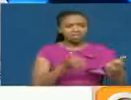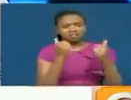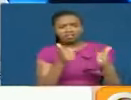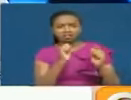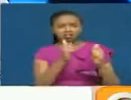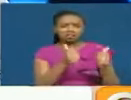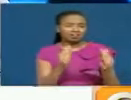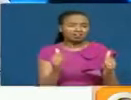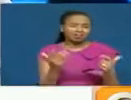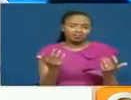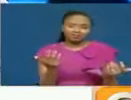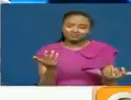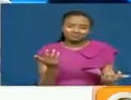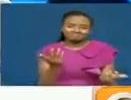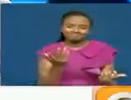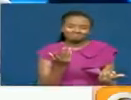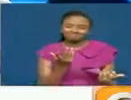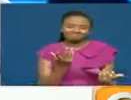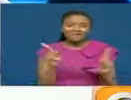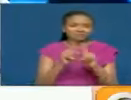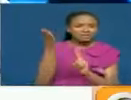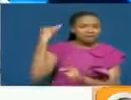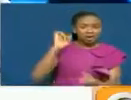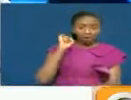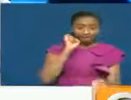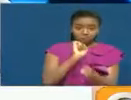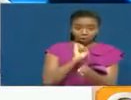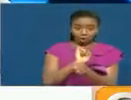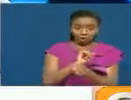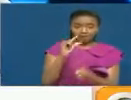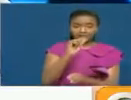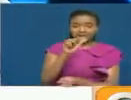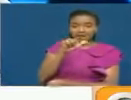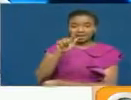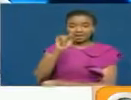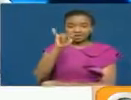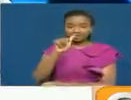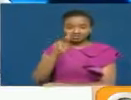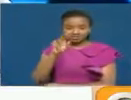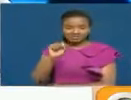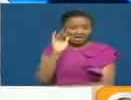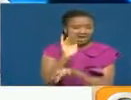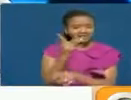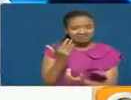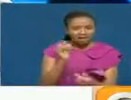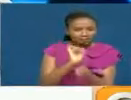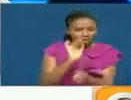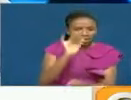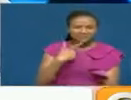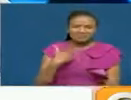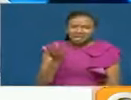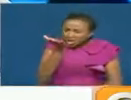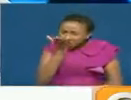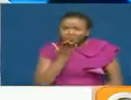fashion. Like Paul in the Bible asked of the Galatians, let me ask tonight, just who has bewitched